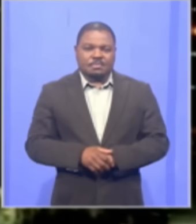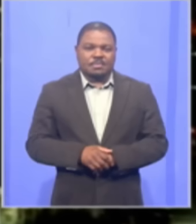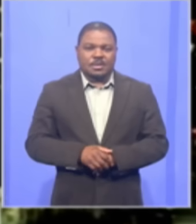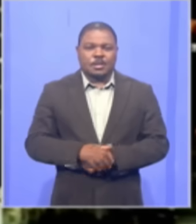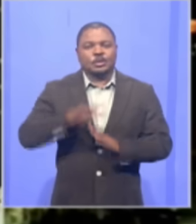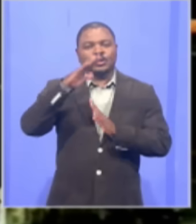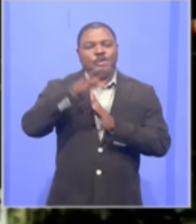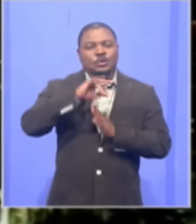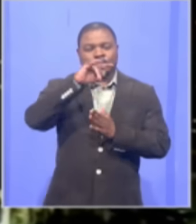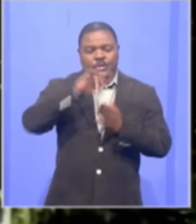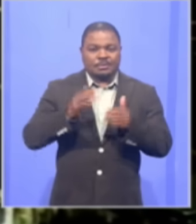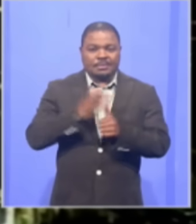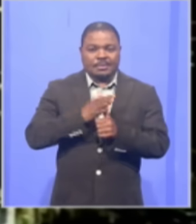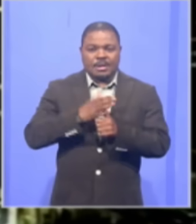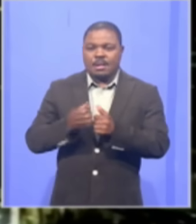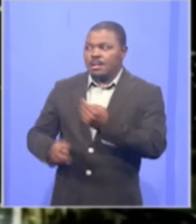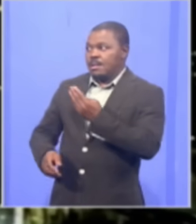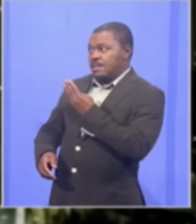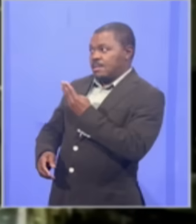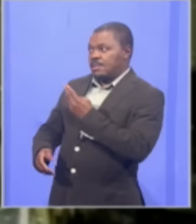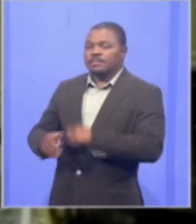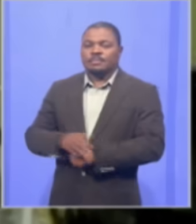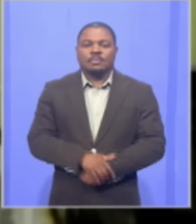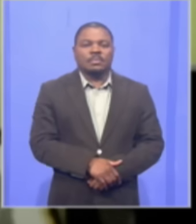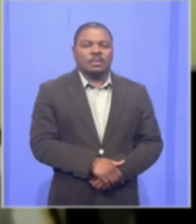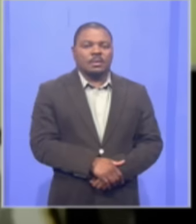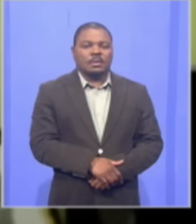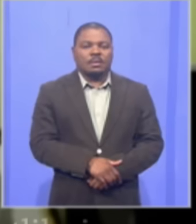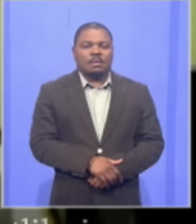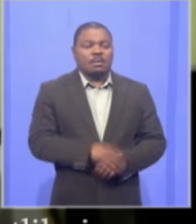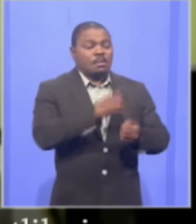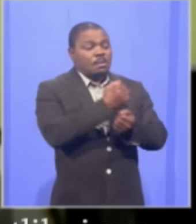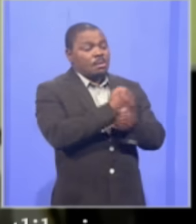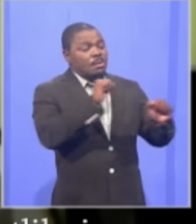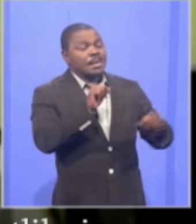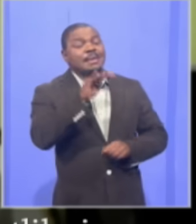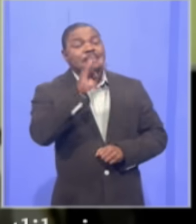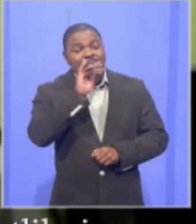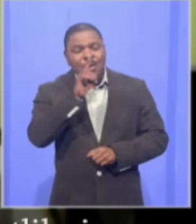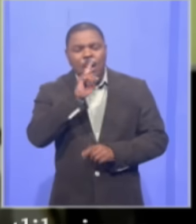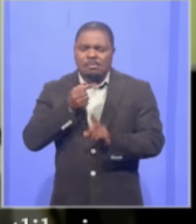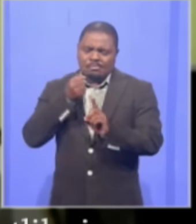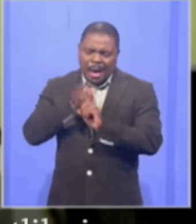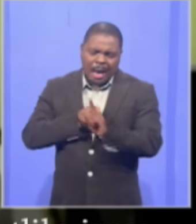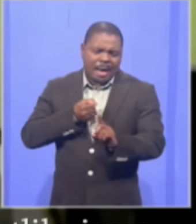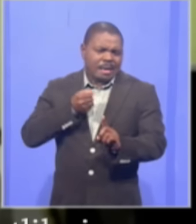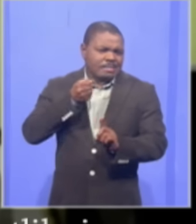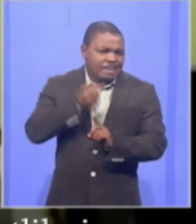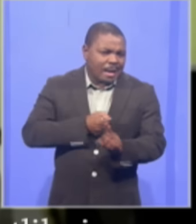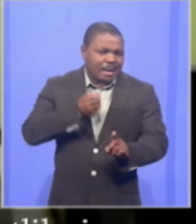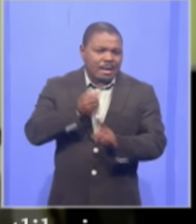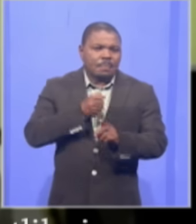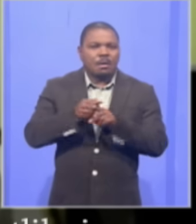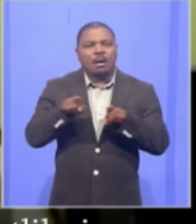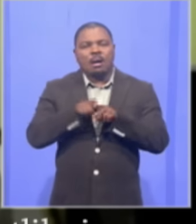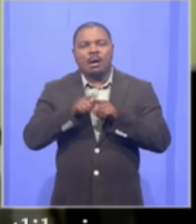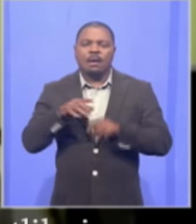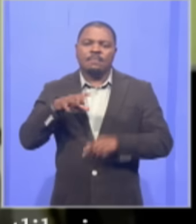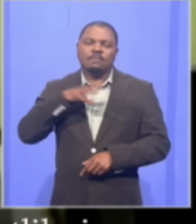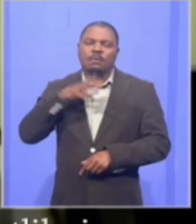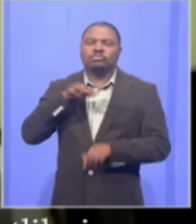re di thakgole ka dihlooho tsa tsona. Liberation is a fighting exercise. It's not just a chanting,